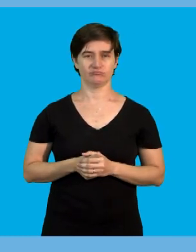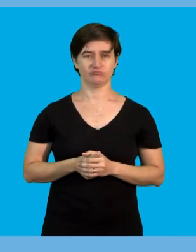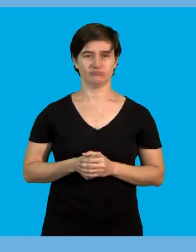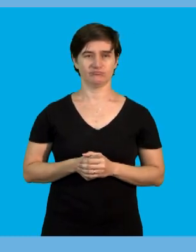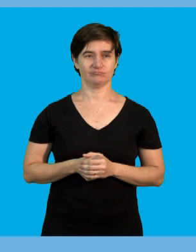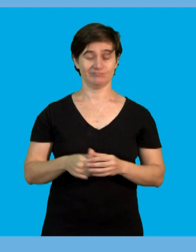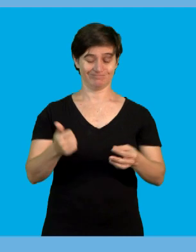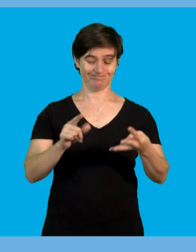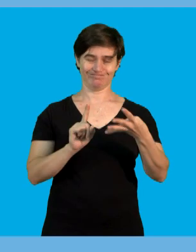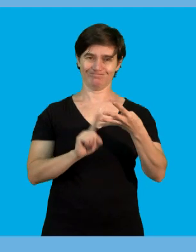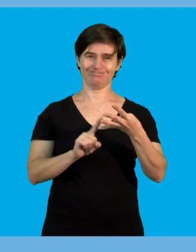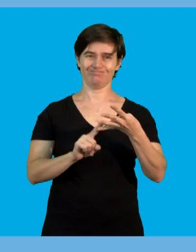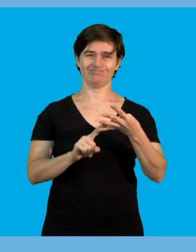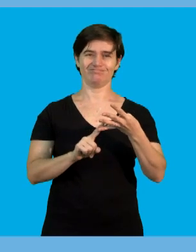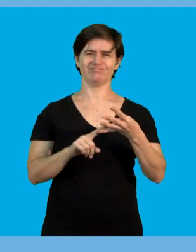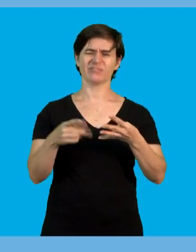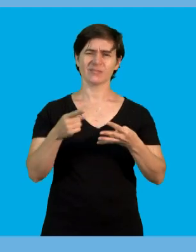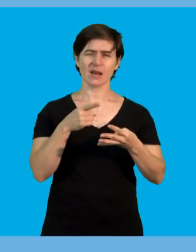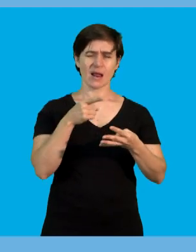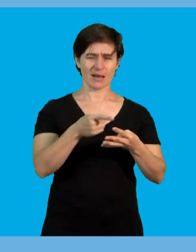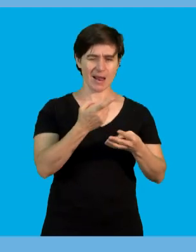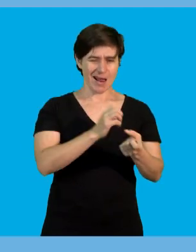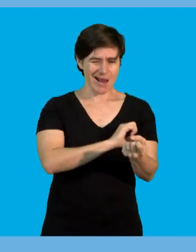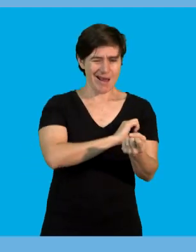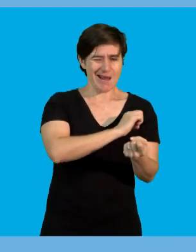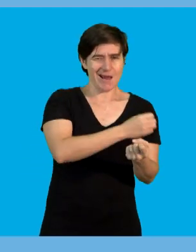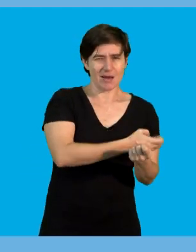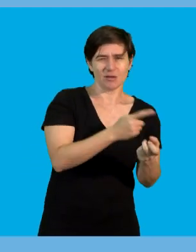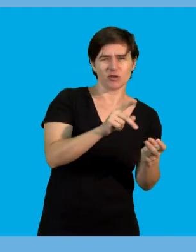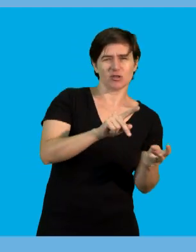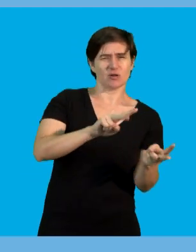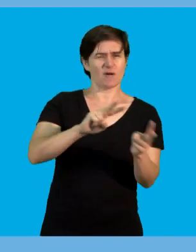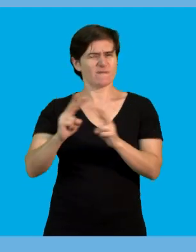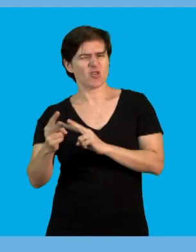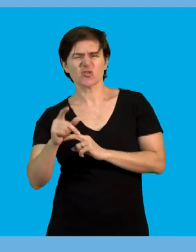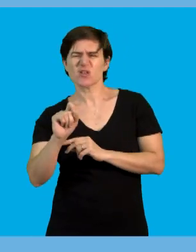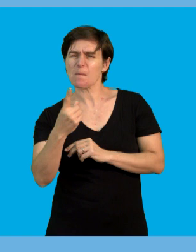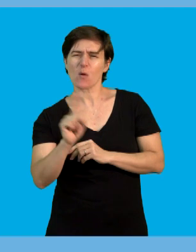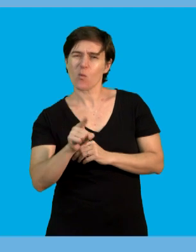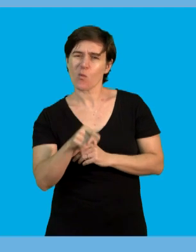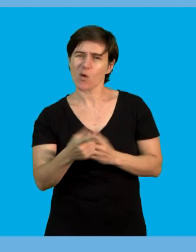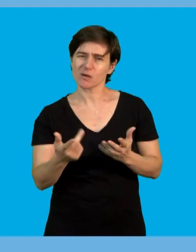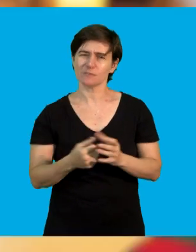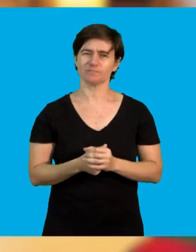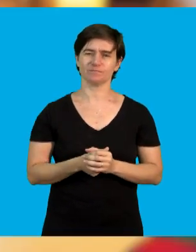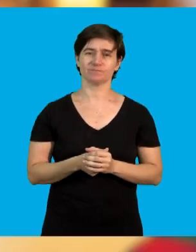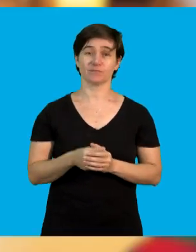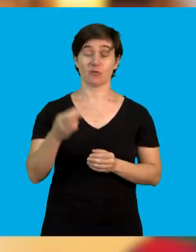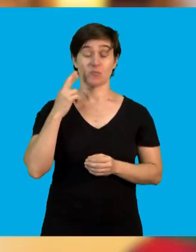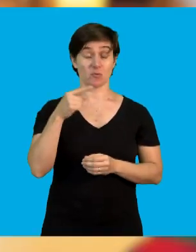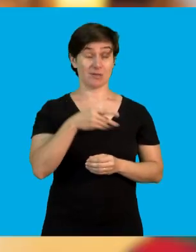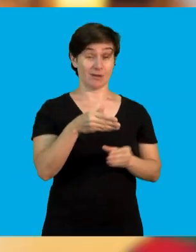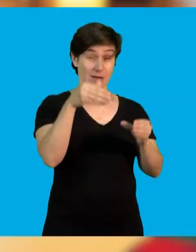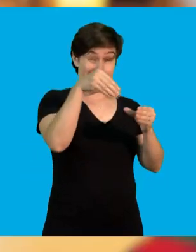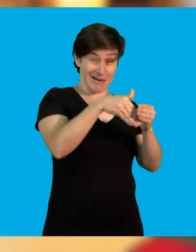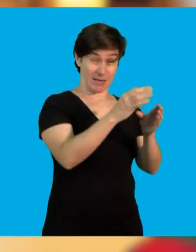Now question 4, what energy conversion then takes place in an electric cell? And as we have said, we have